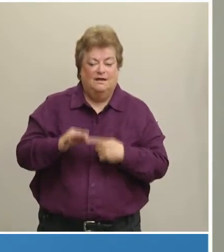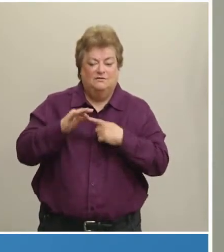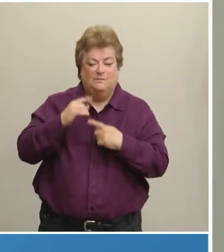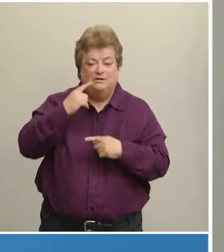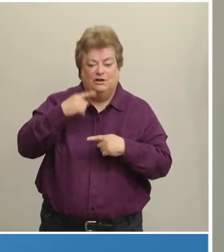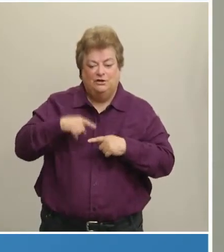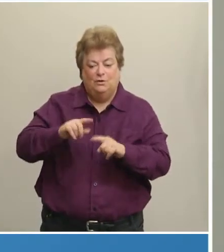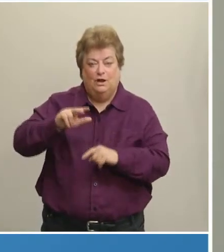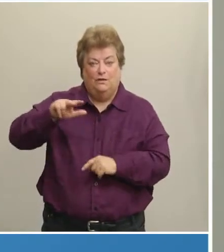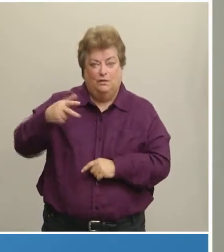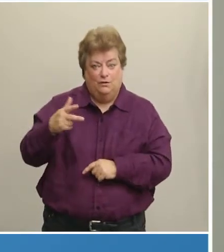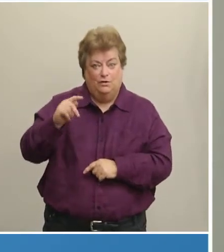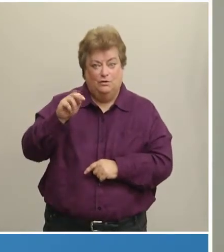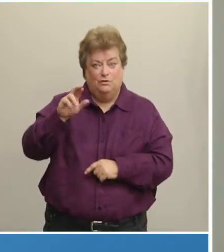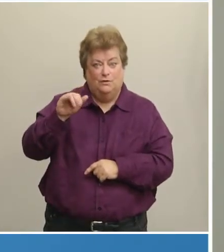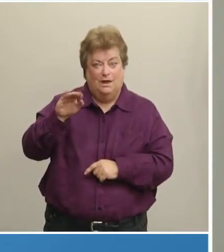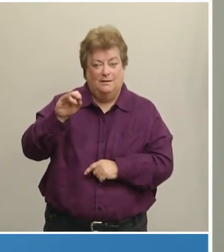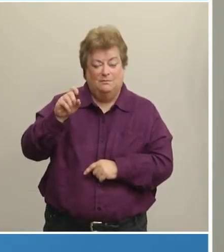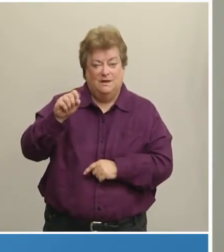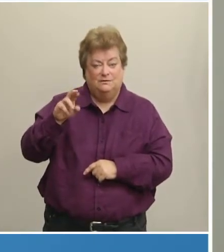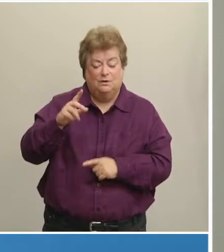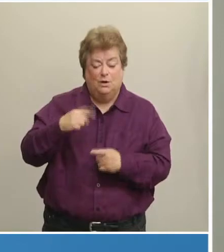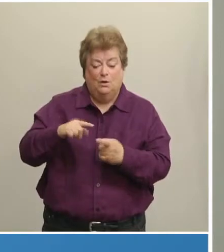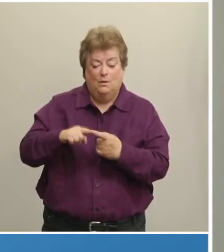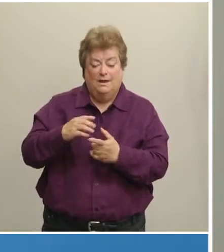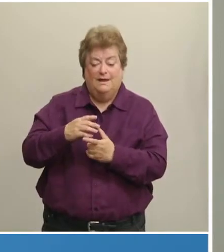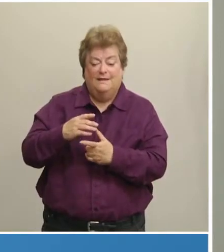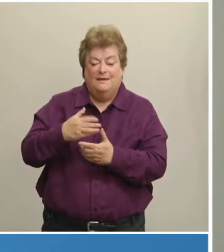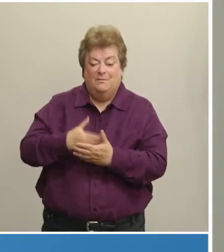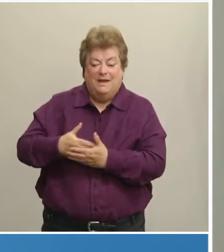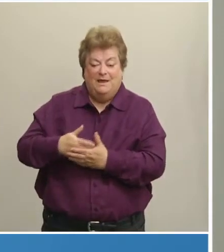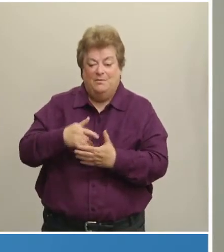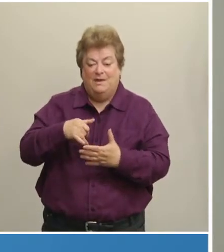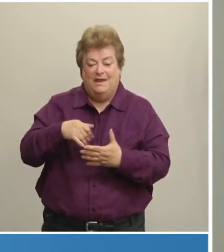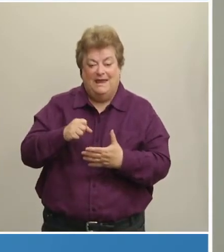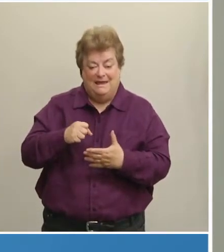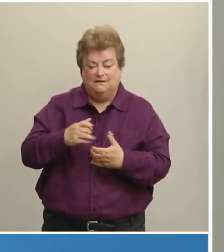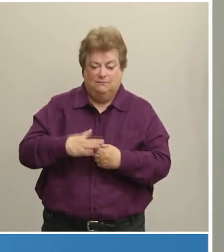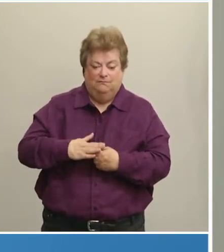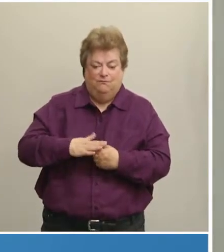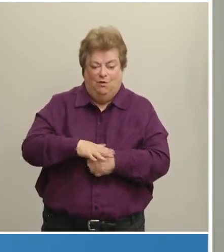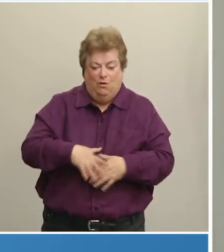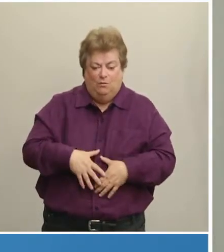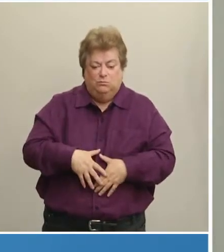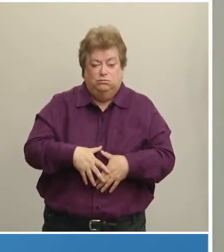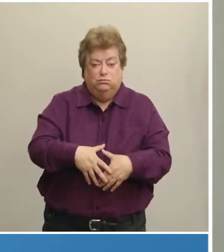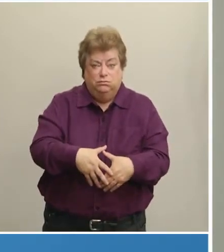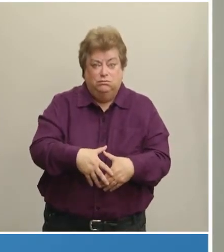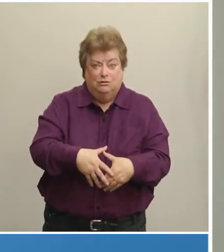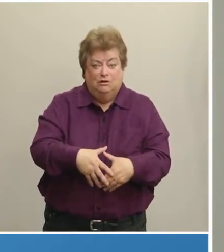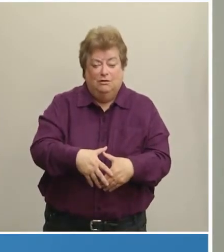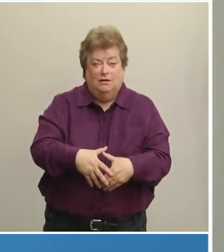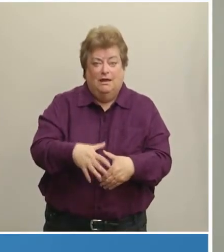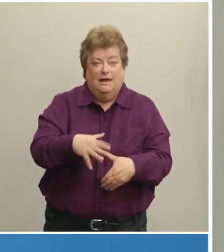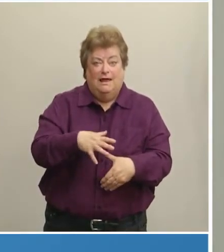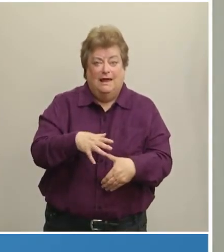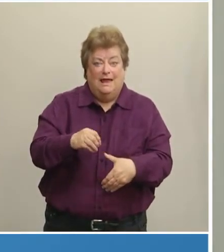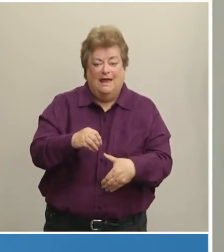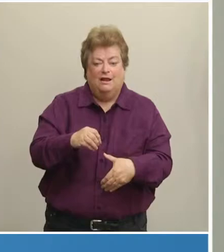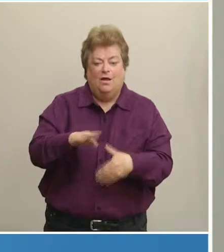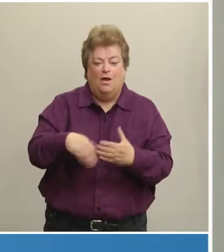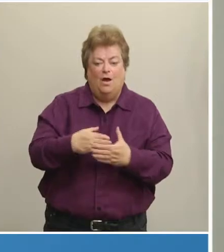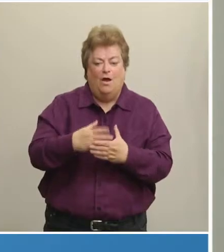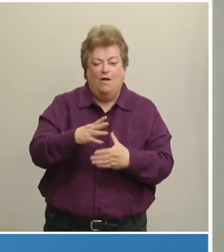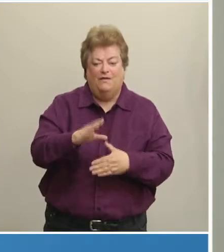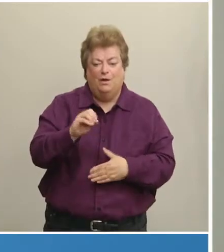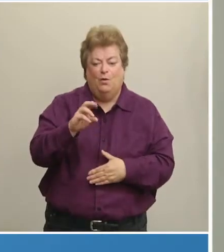third trimester when somebody's baby is taking up most of their abdominal cavity and pushing their abdominal organs up